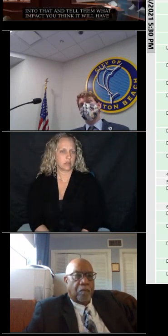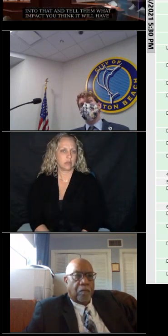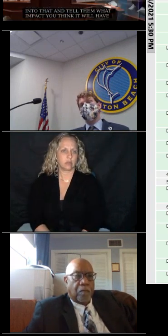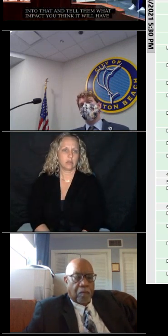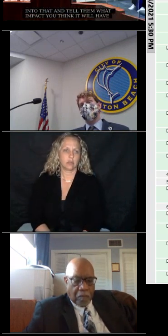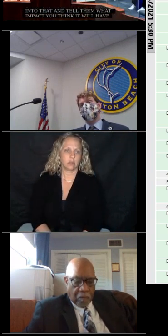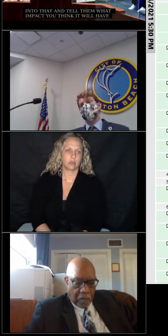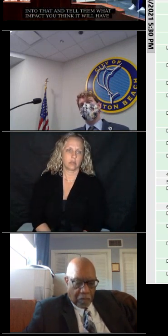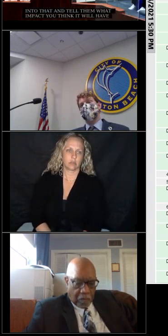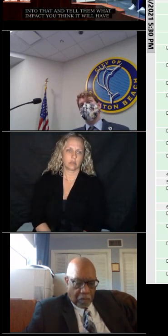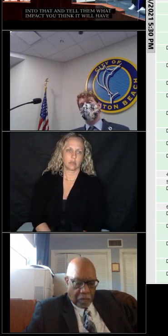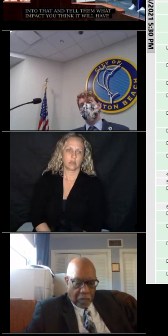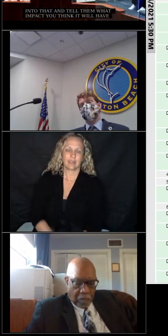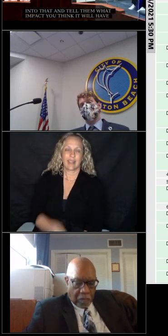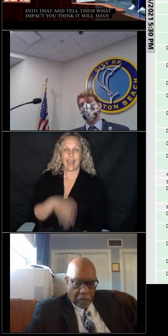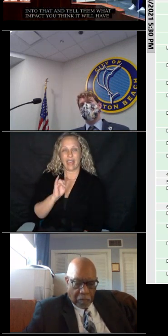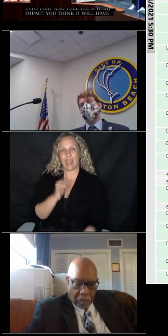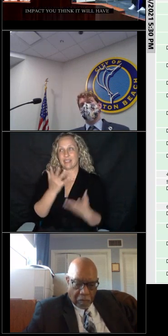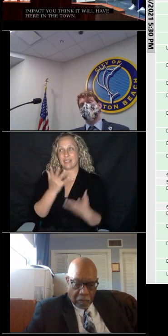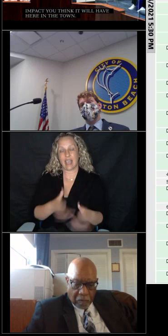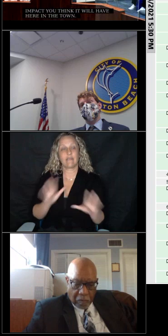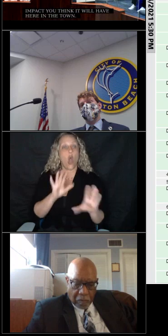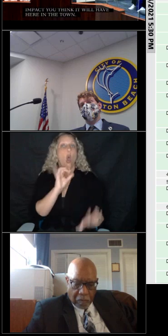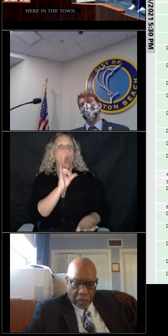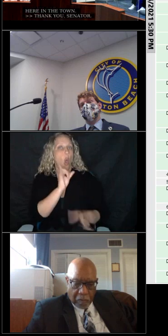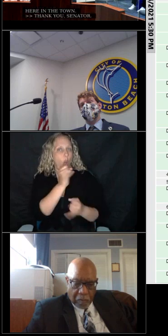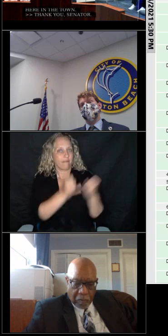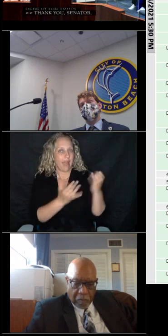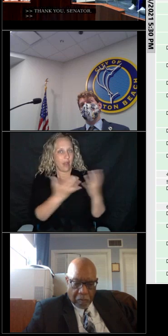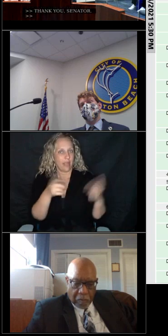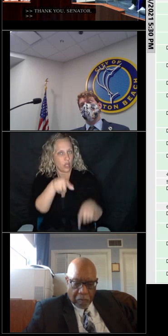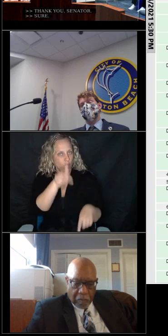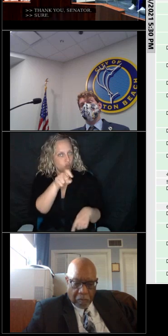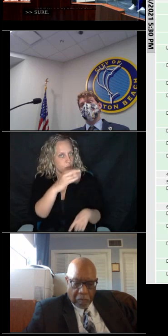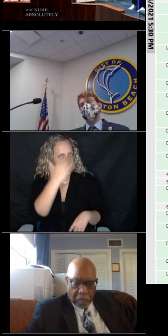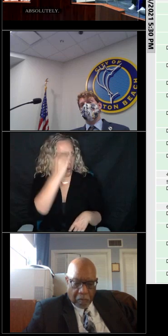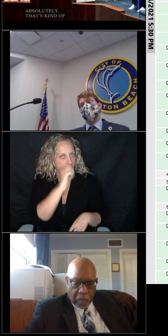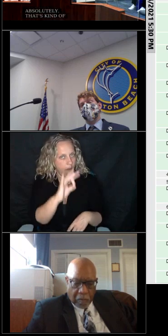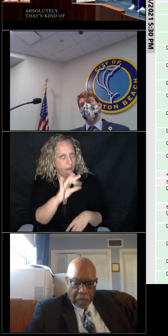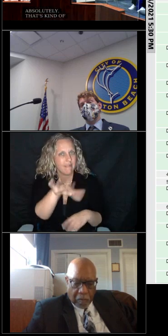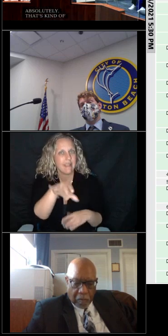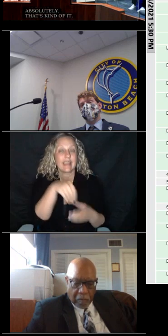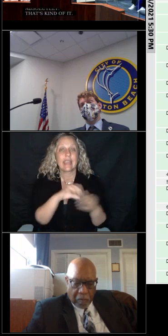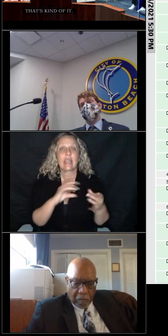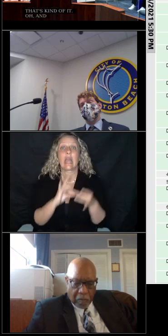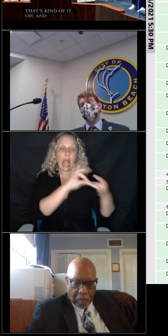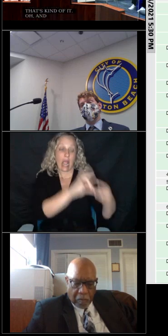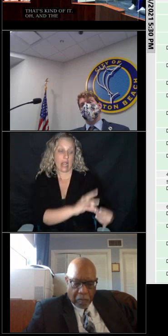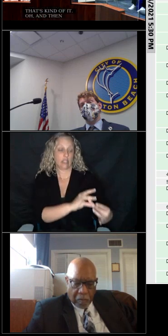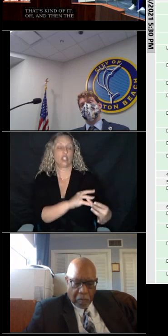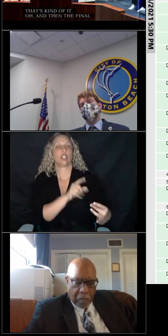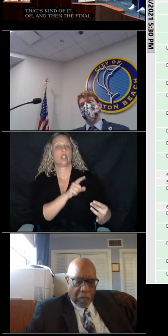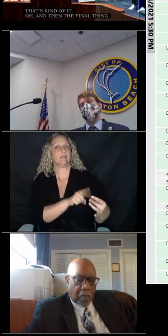And that's kind of it. Oh, and then the final thing that you should be aware of in connection with the